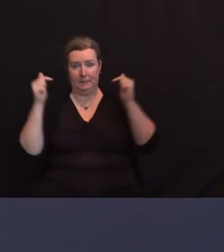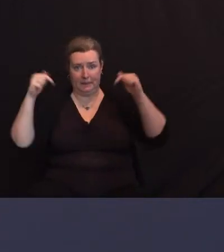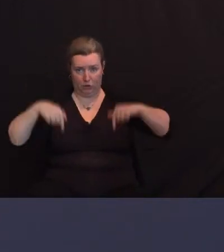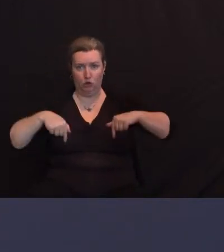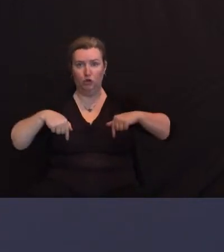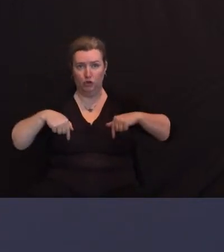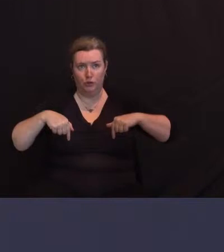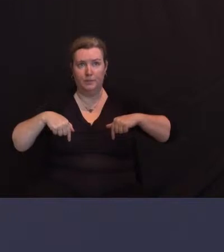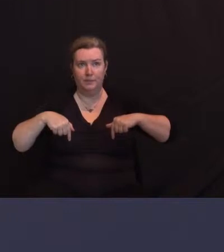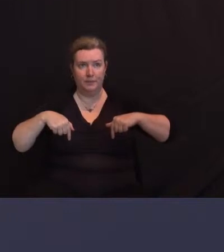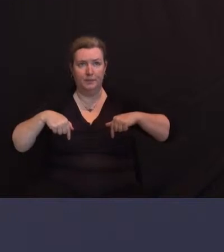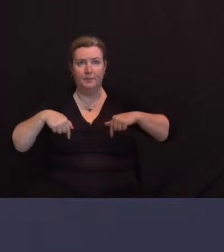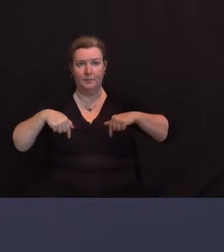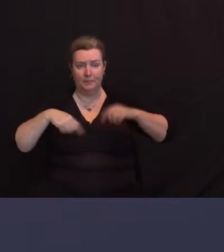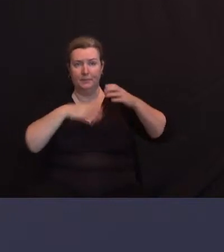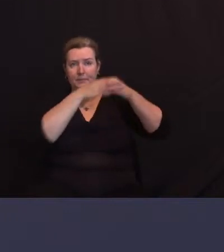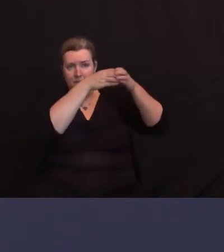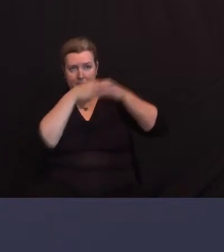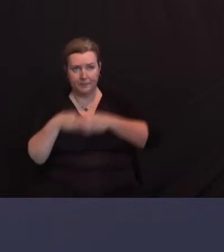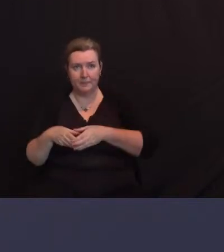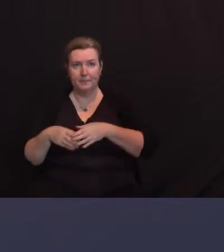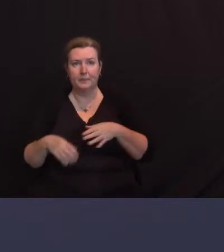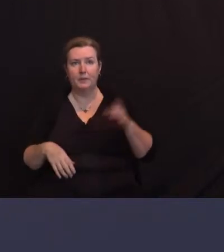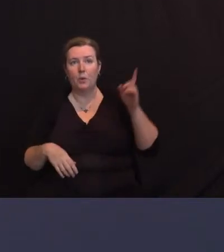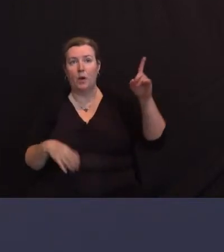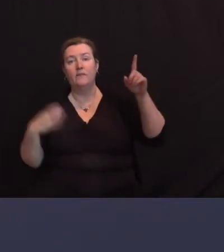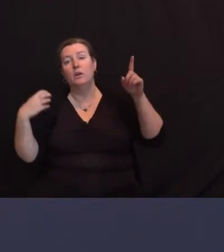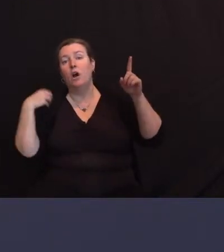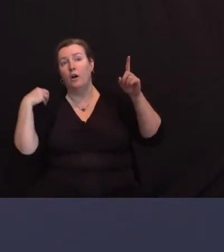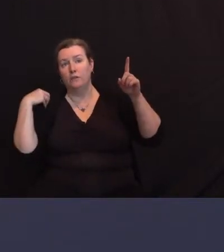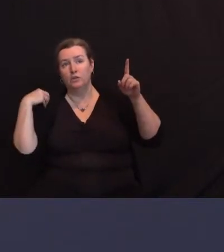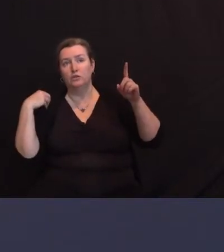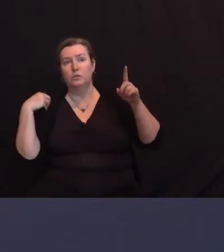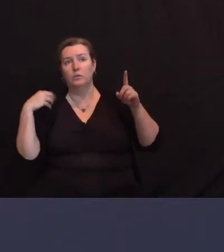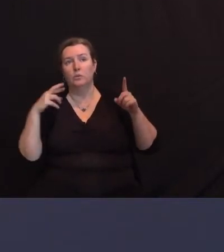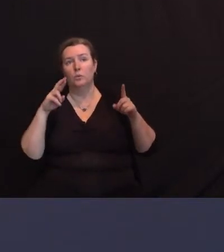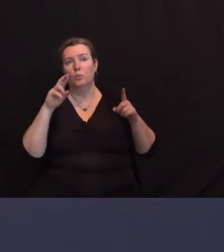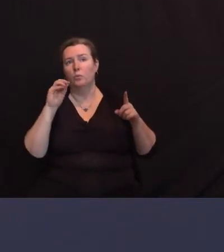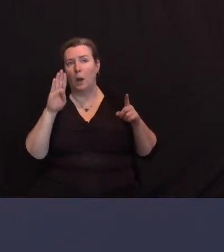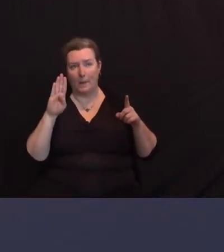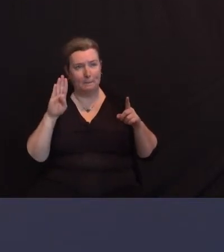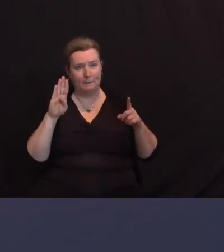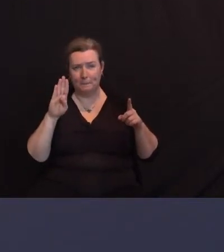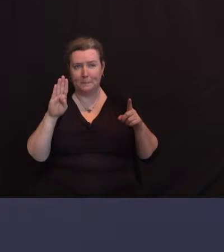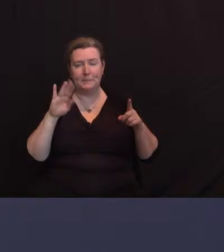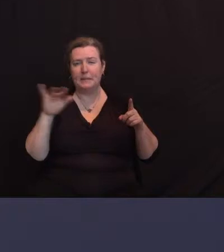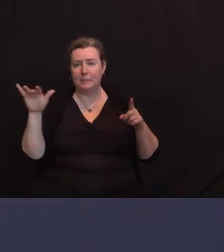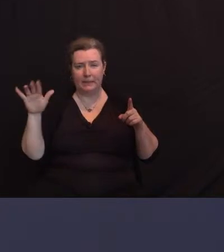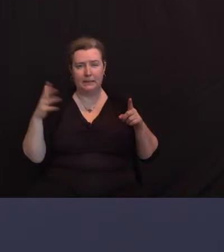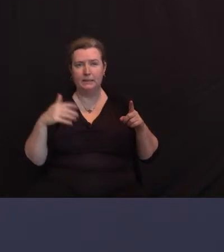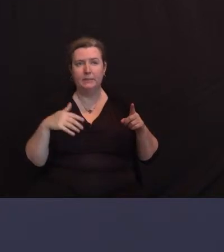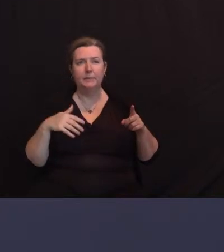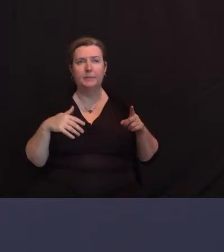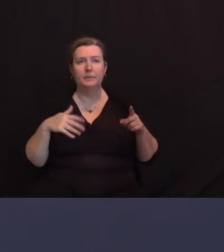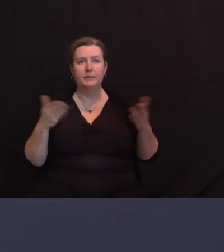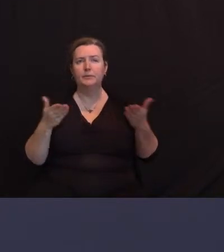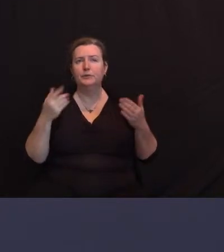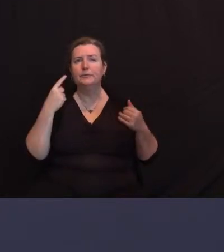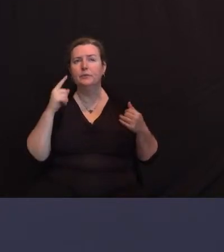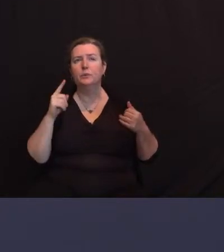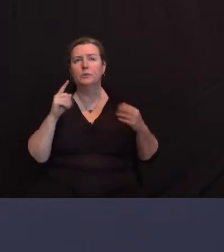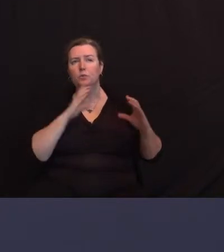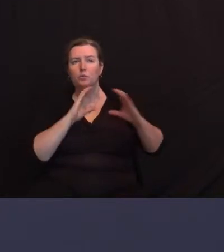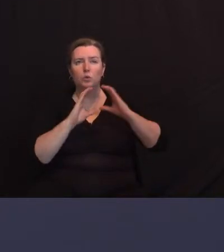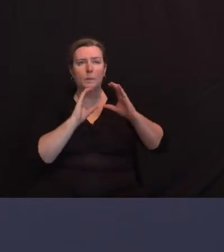Rob Hutchison, up at our EOC that's just phenomenal in keeping those lines of communication open. Governor, as you said, our biggest